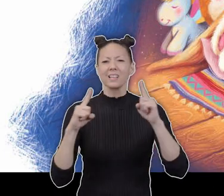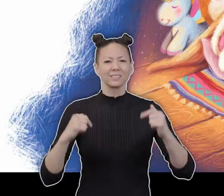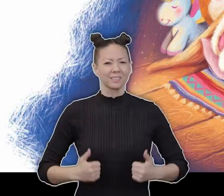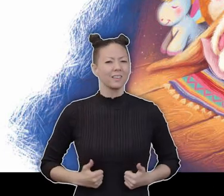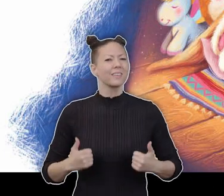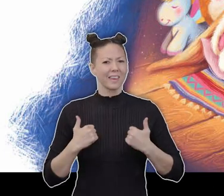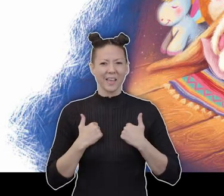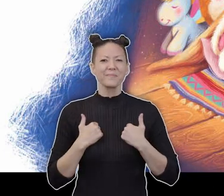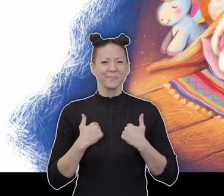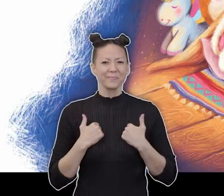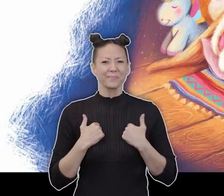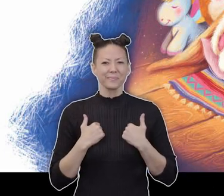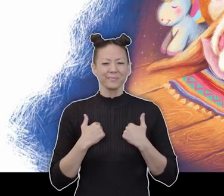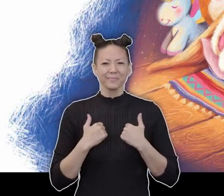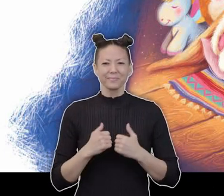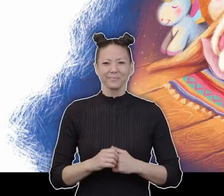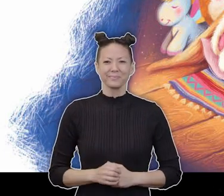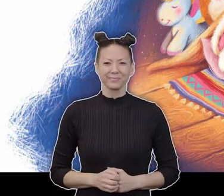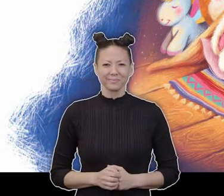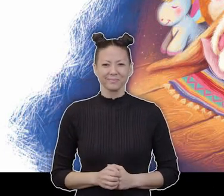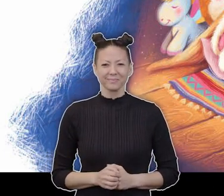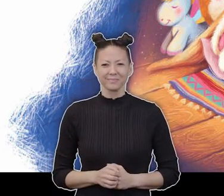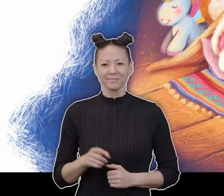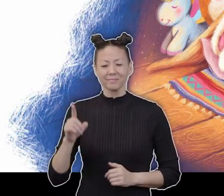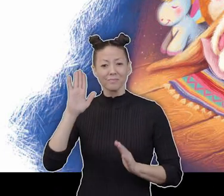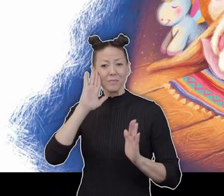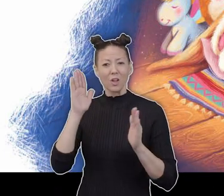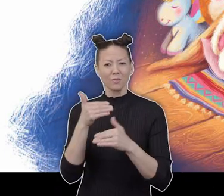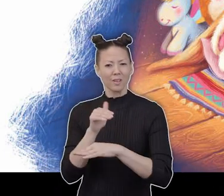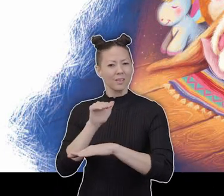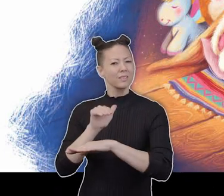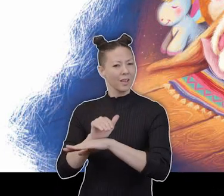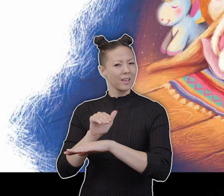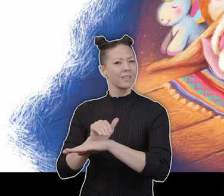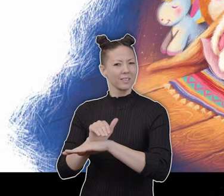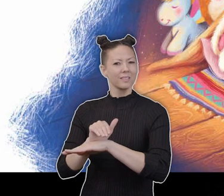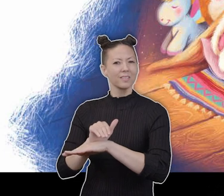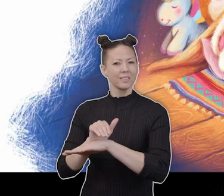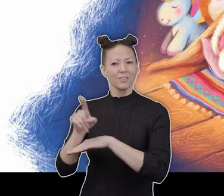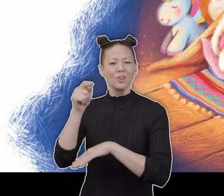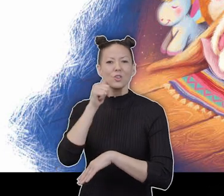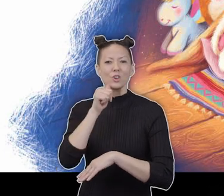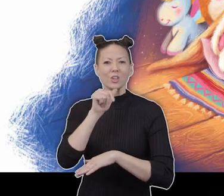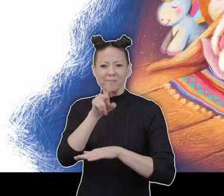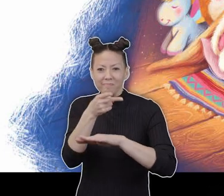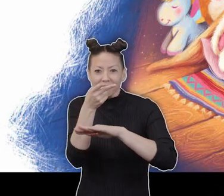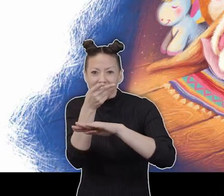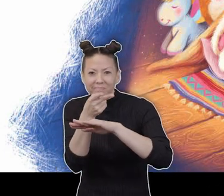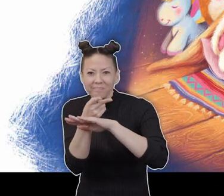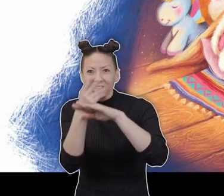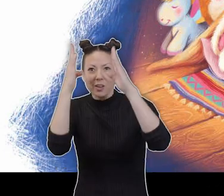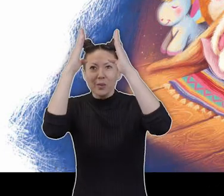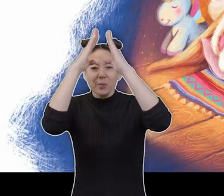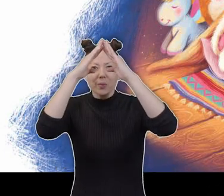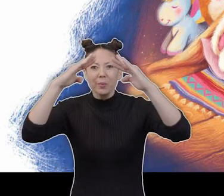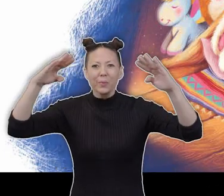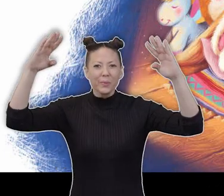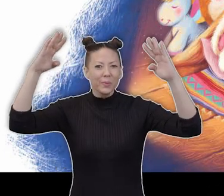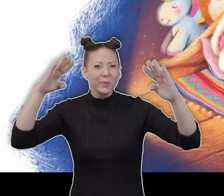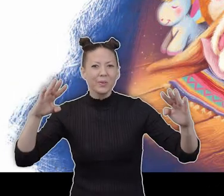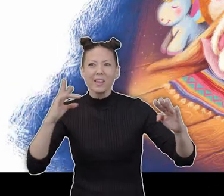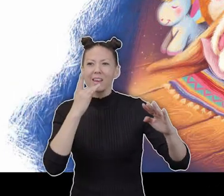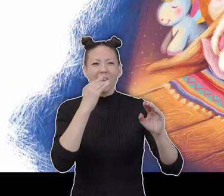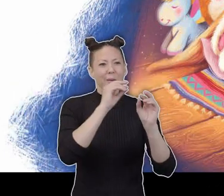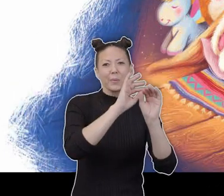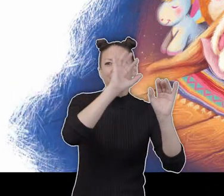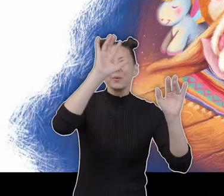foundation of a successful life. In a bedroom at night, a girl lies on her tummy